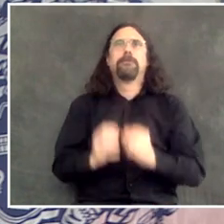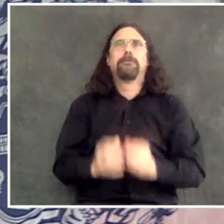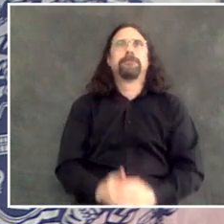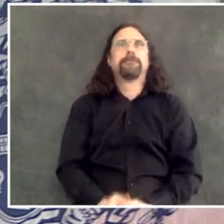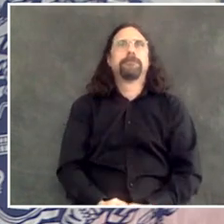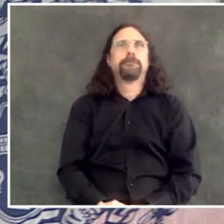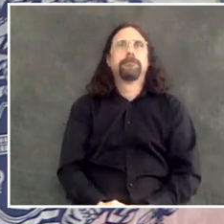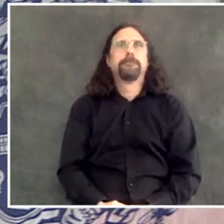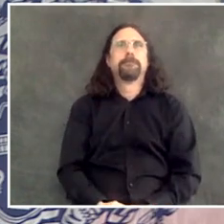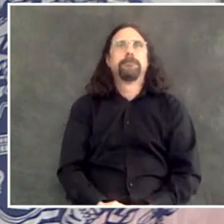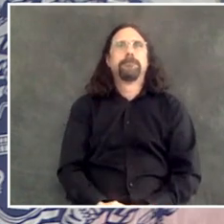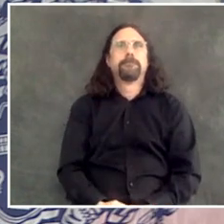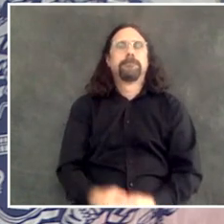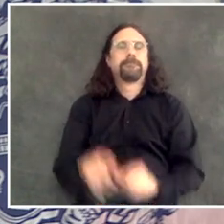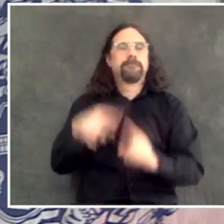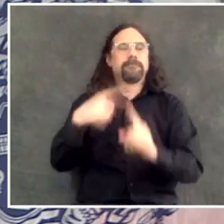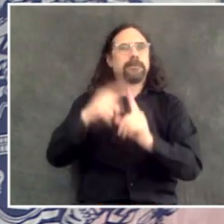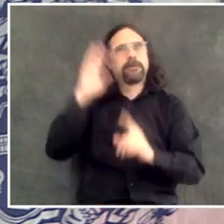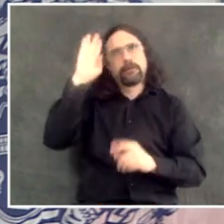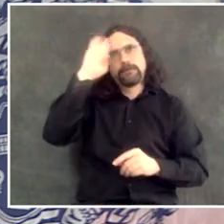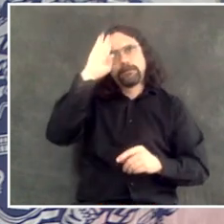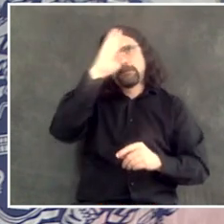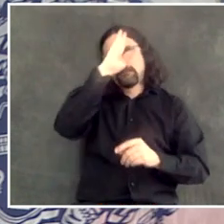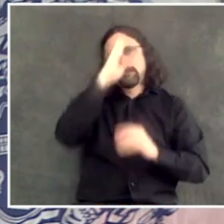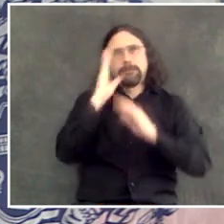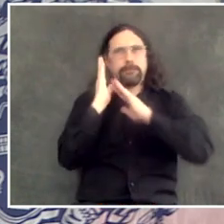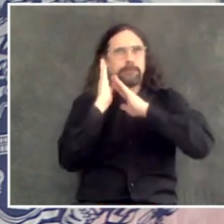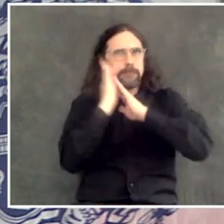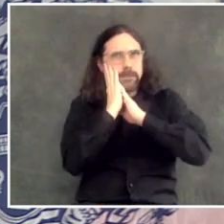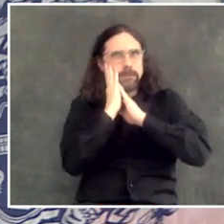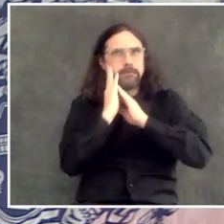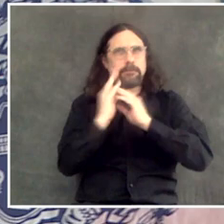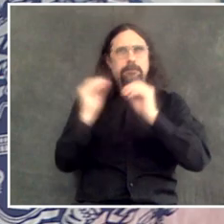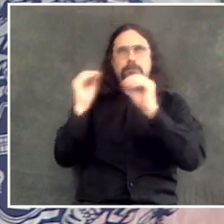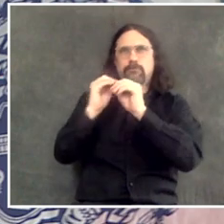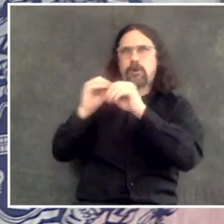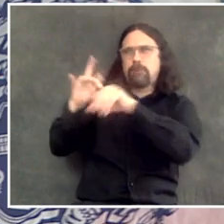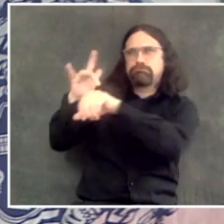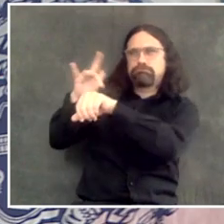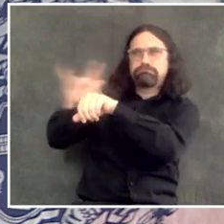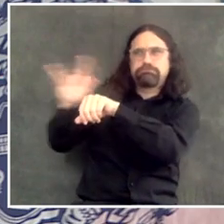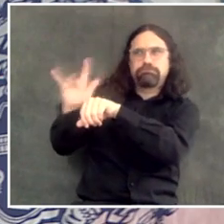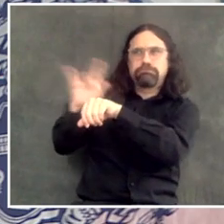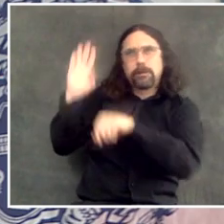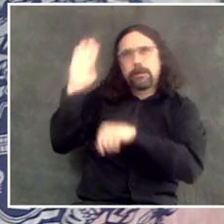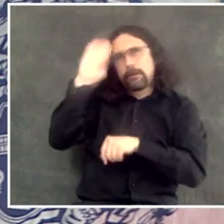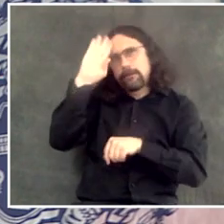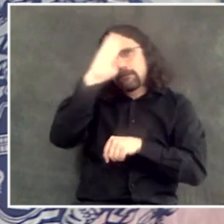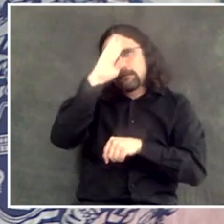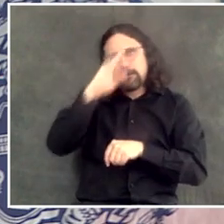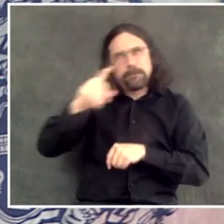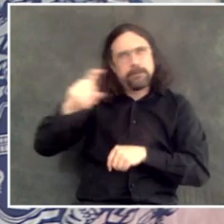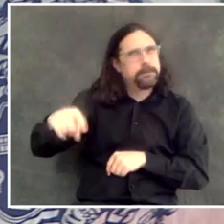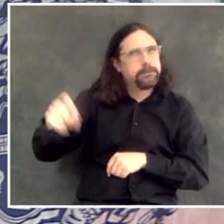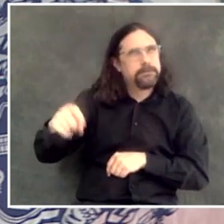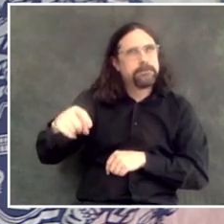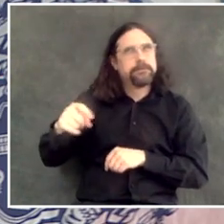it in every conceivable location to get us through.